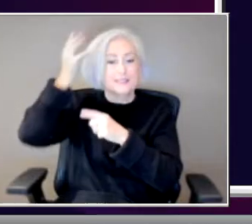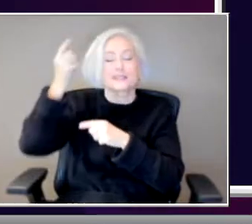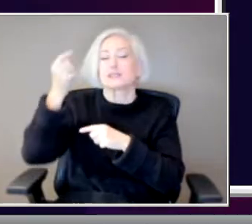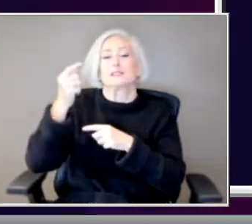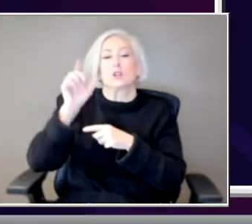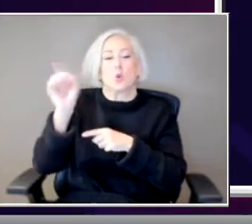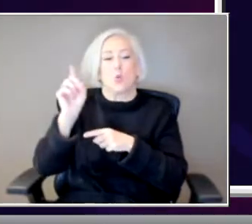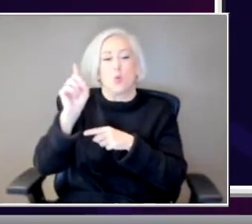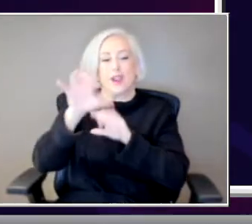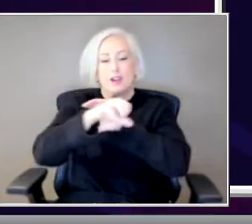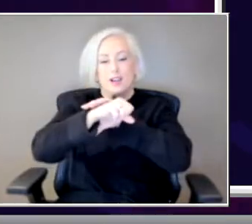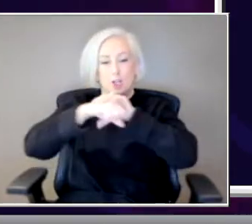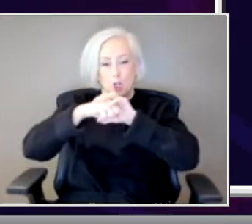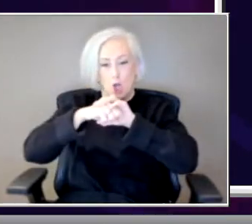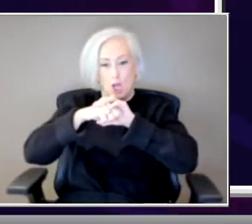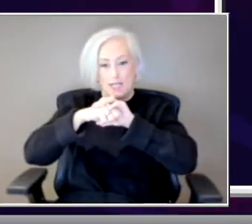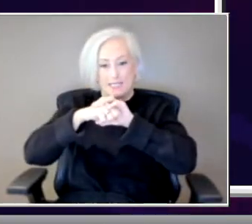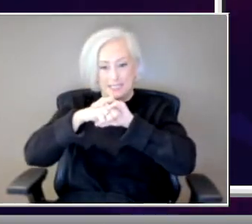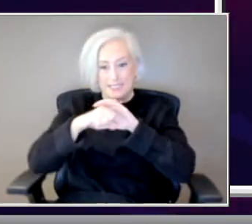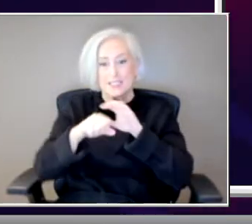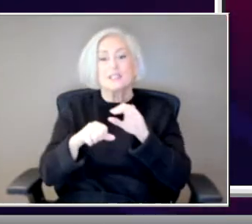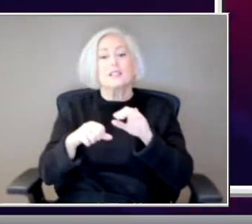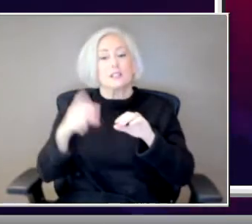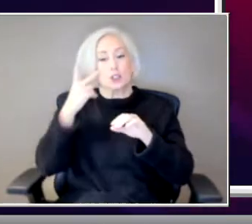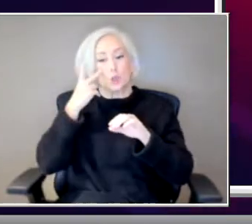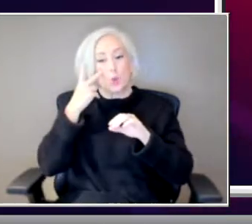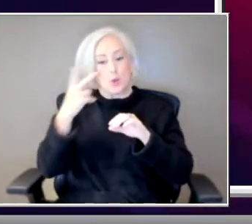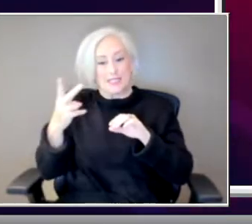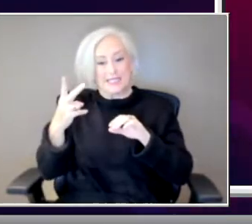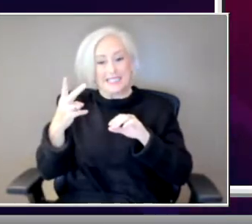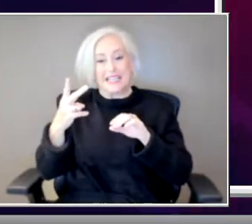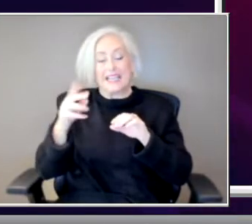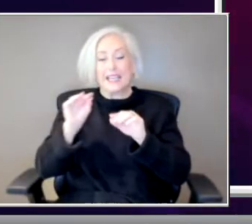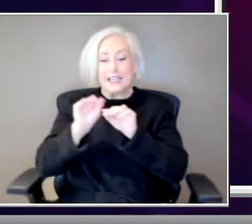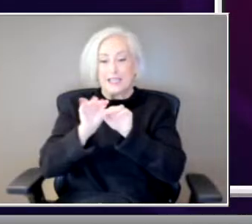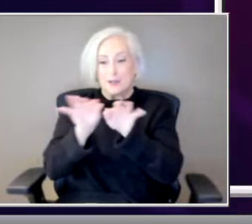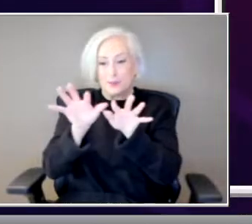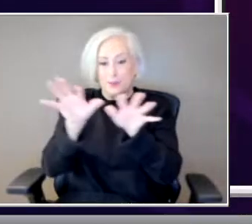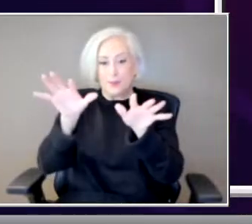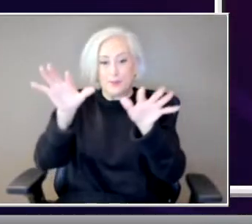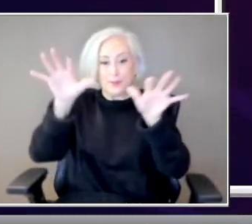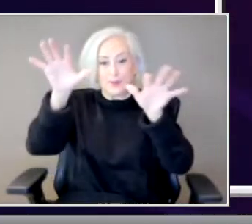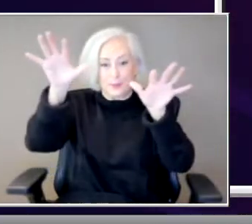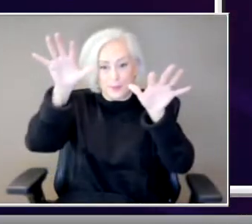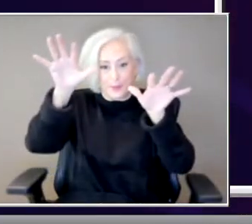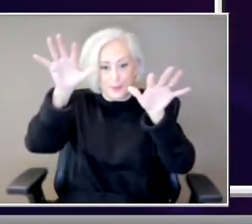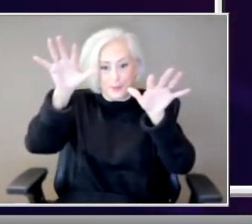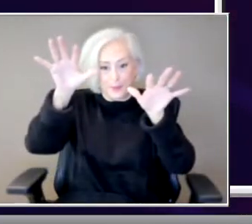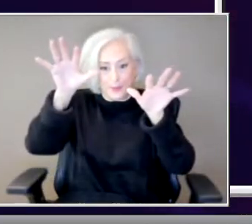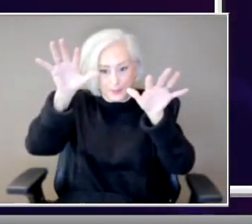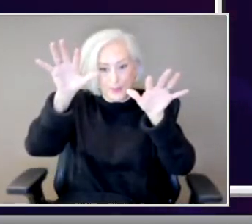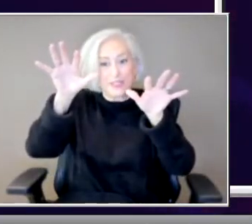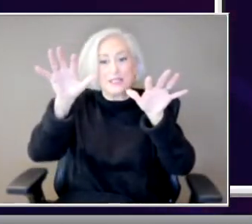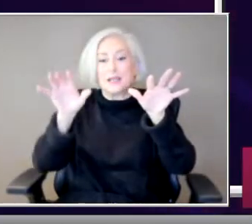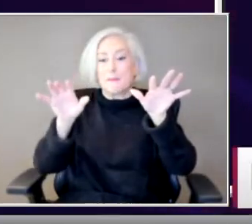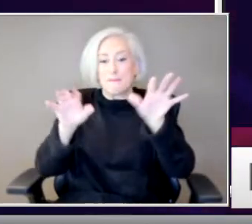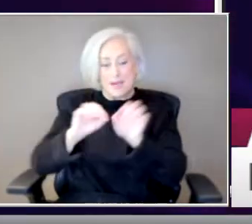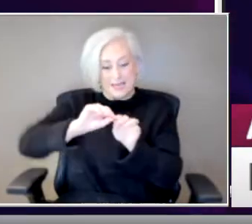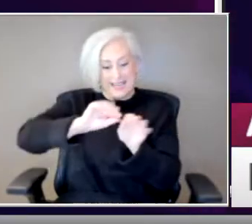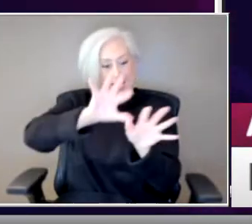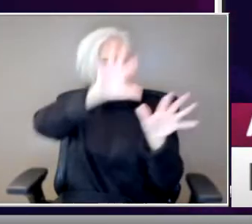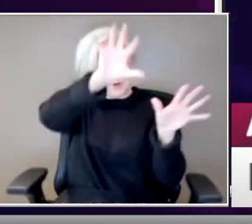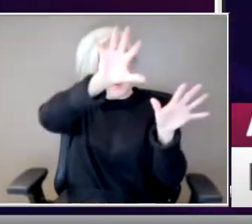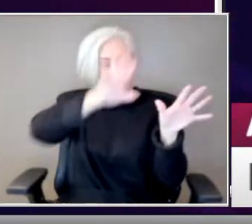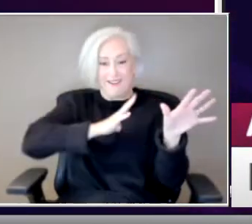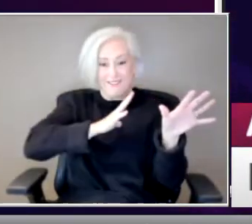you see full flow to that side of the body. Oh, so we're supposed to see a symmetrical image. Symmetrical, Okay. yeah, but his is completely blocked there. So you can